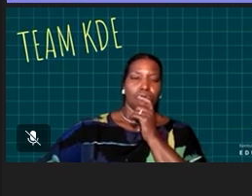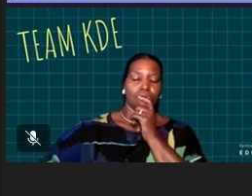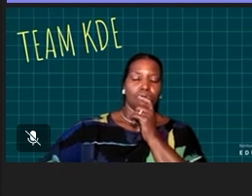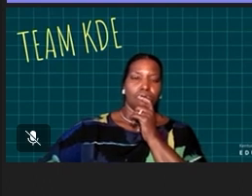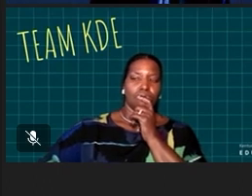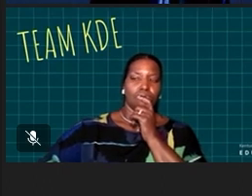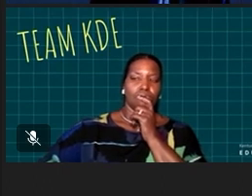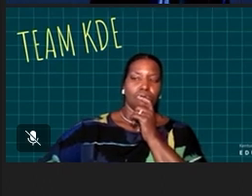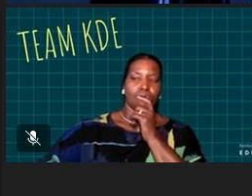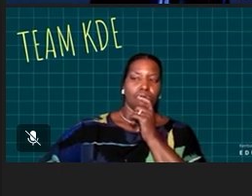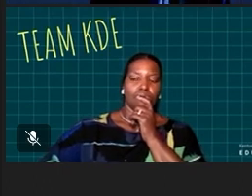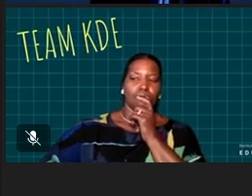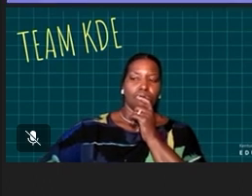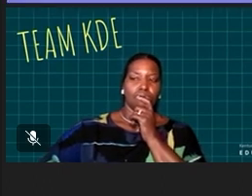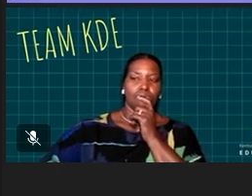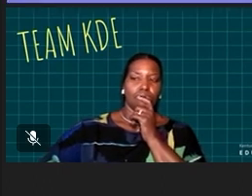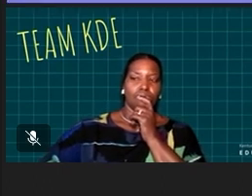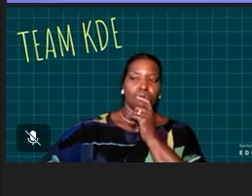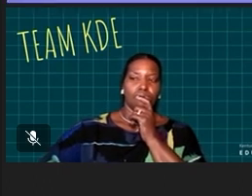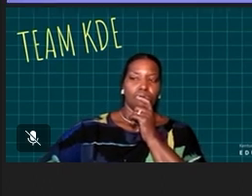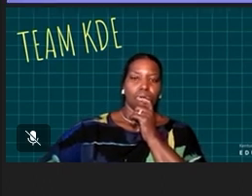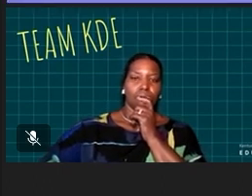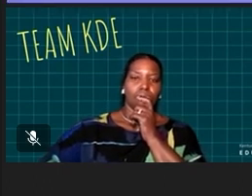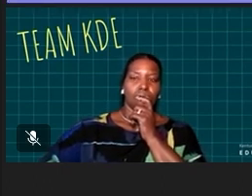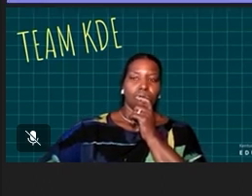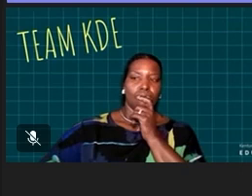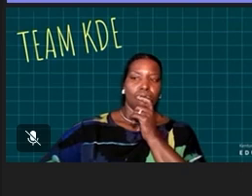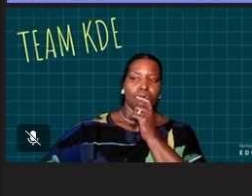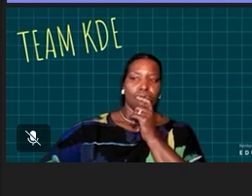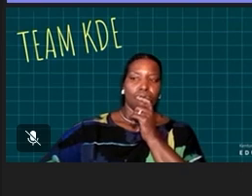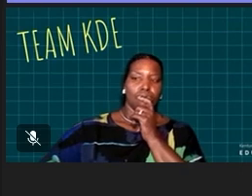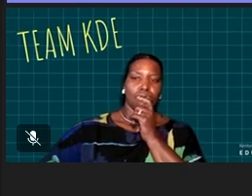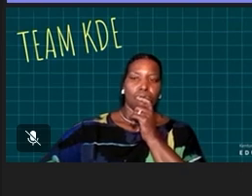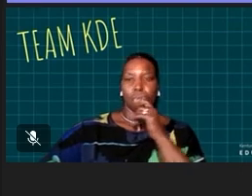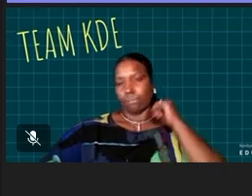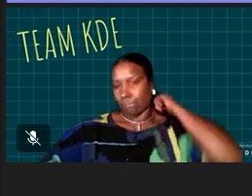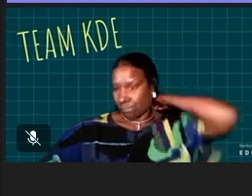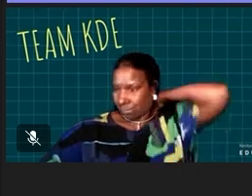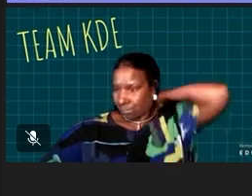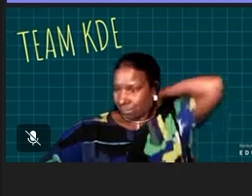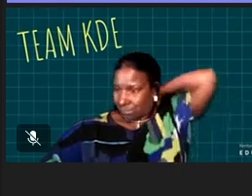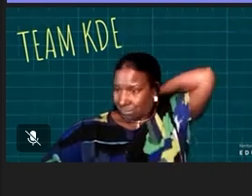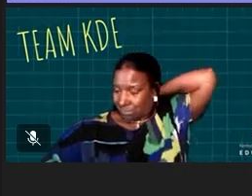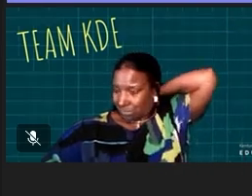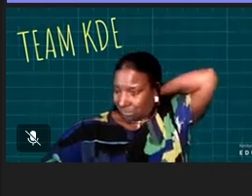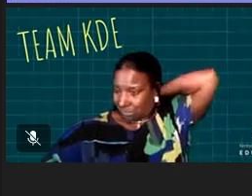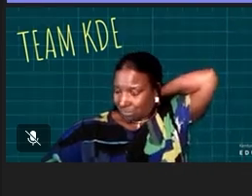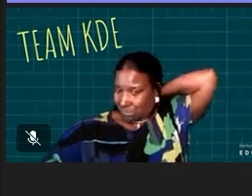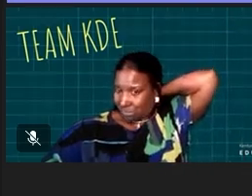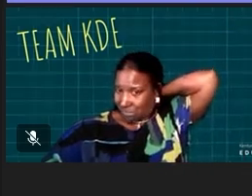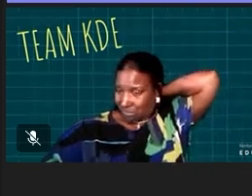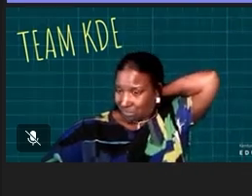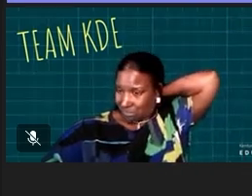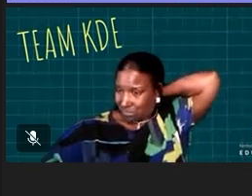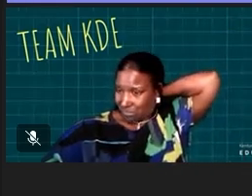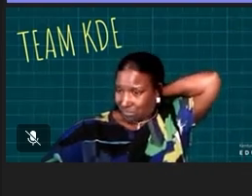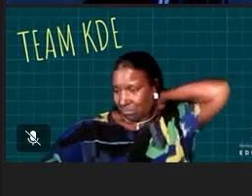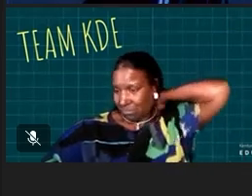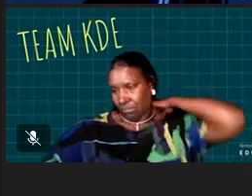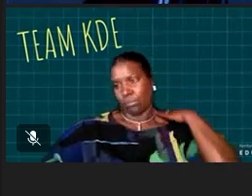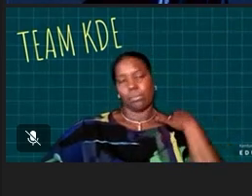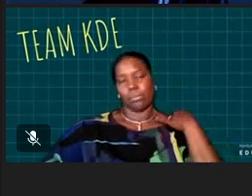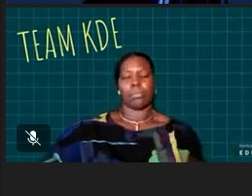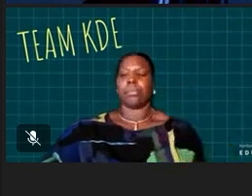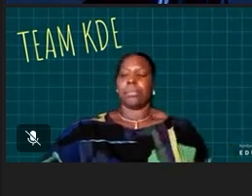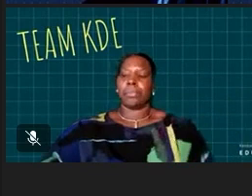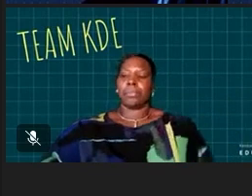costs above what would be incurred if the fiber required to serve the applicant were installed.